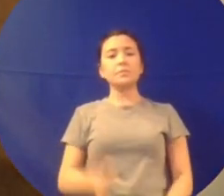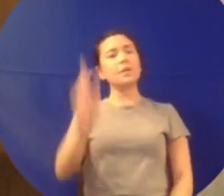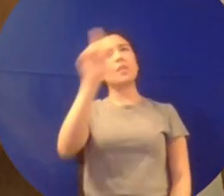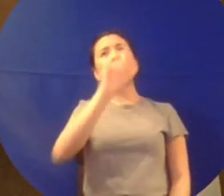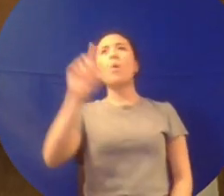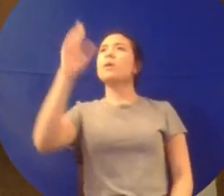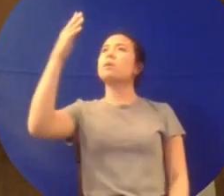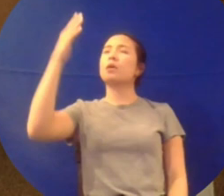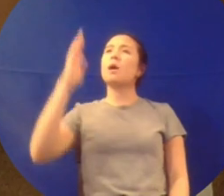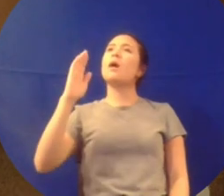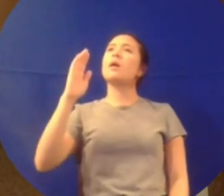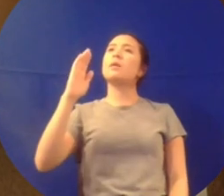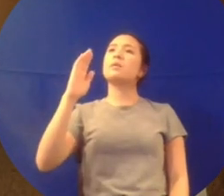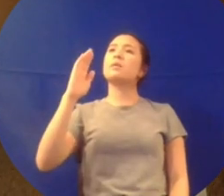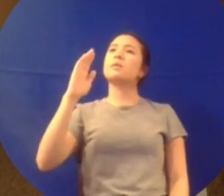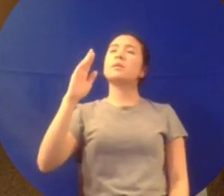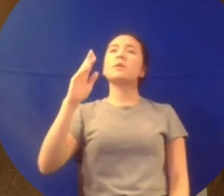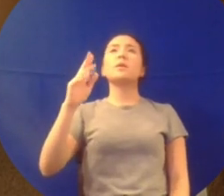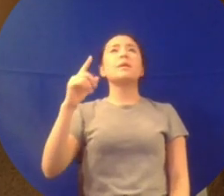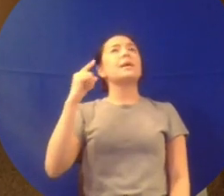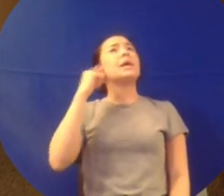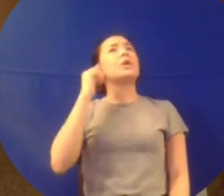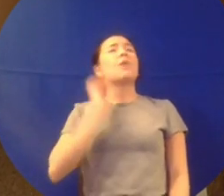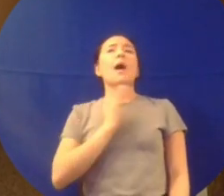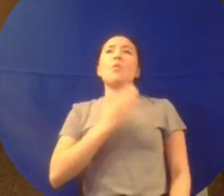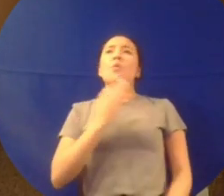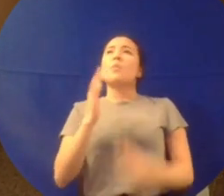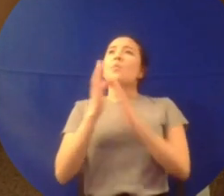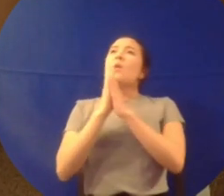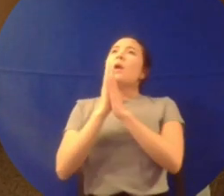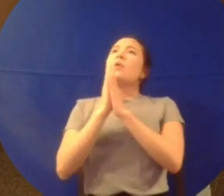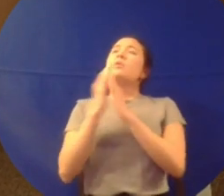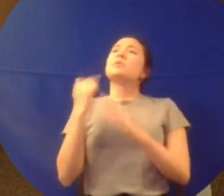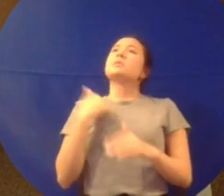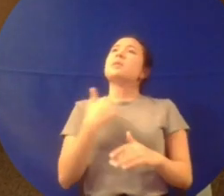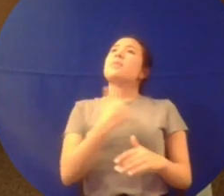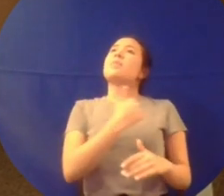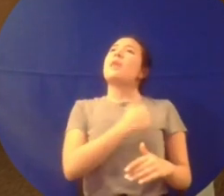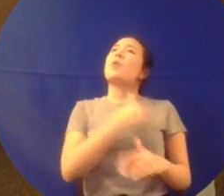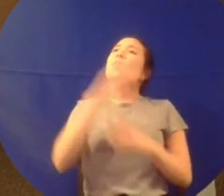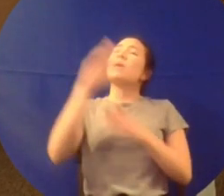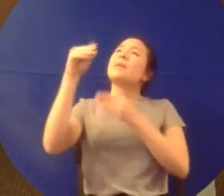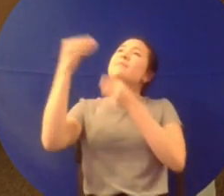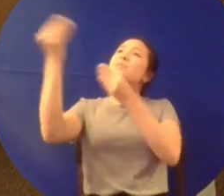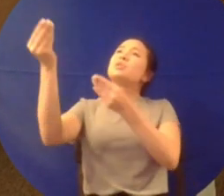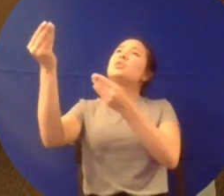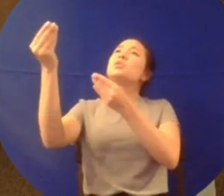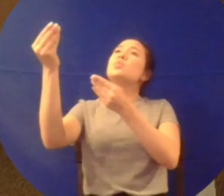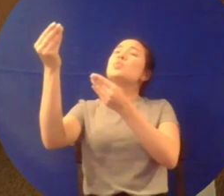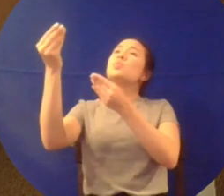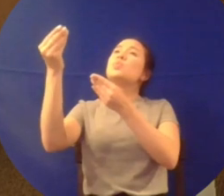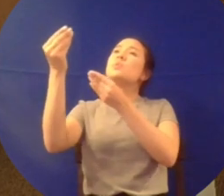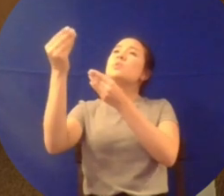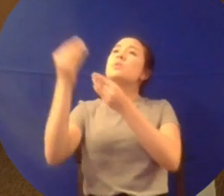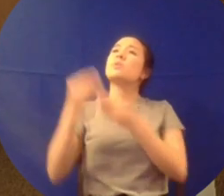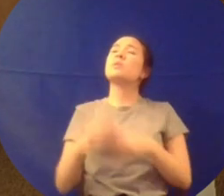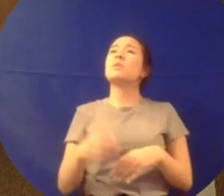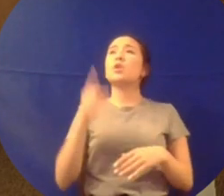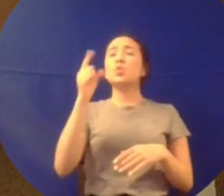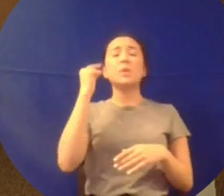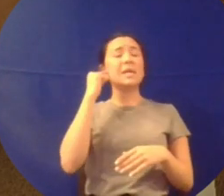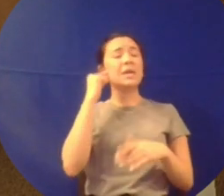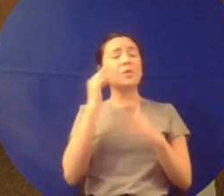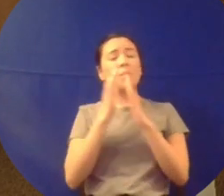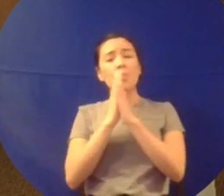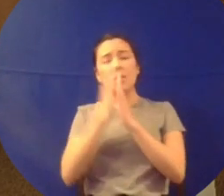Lord God, hear our prayers that we make to you. As you once heard the prayers of the faithful